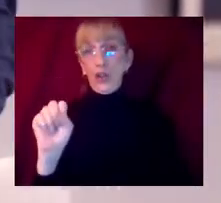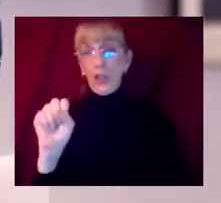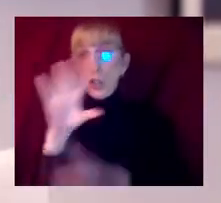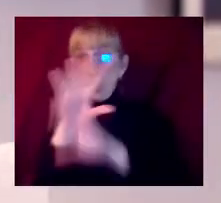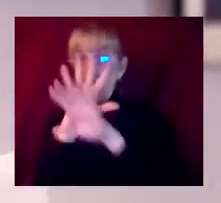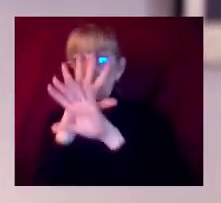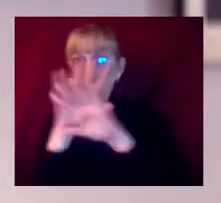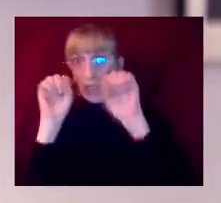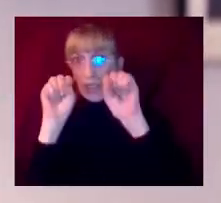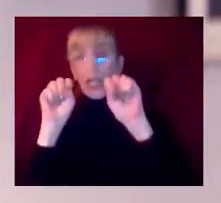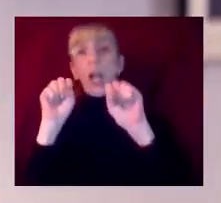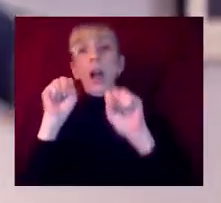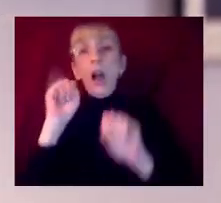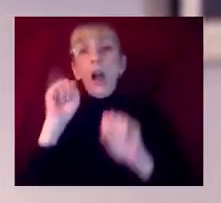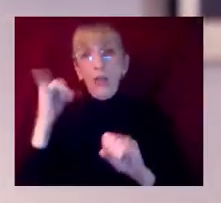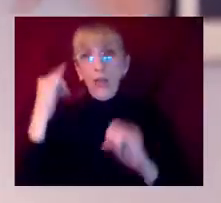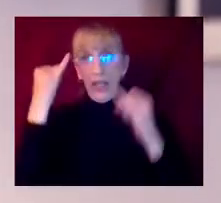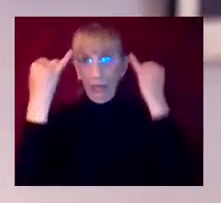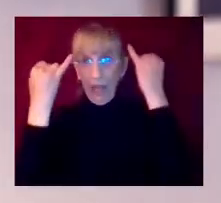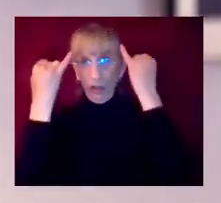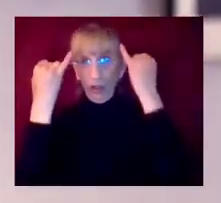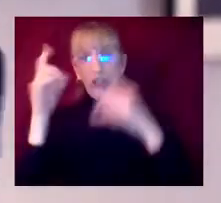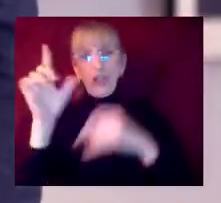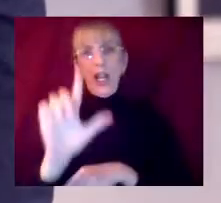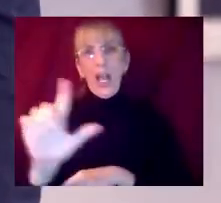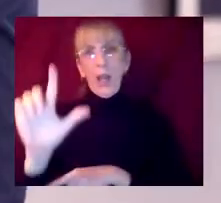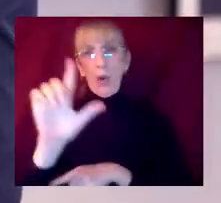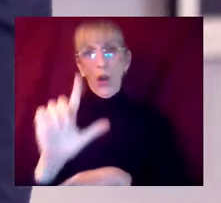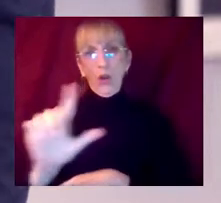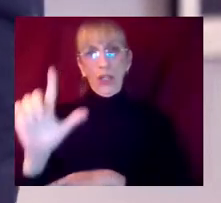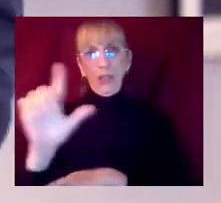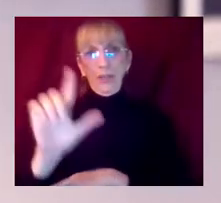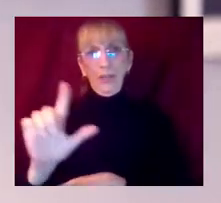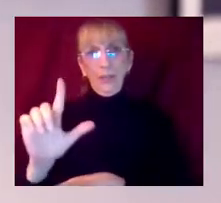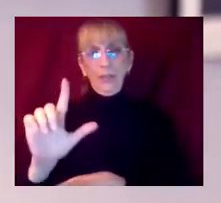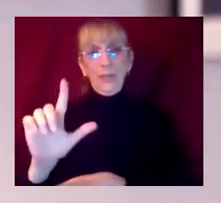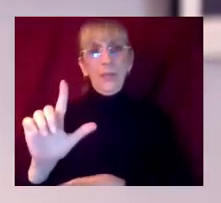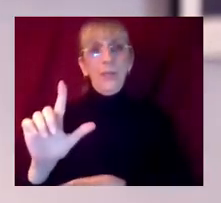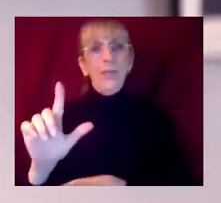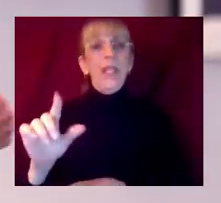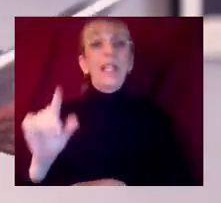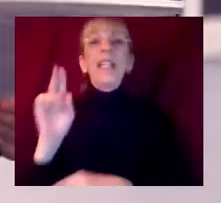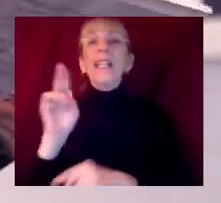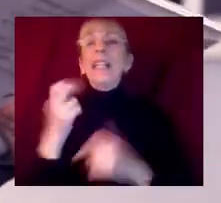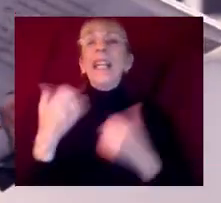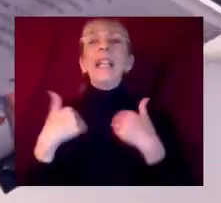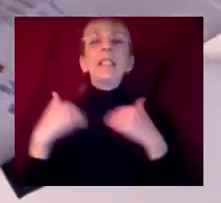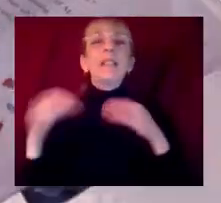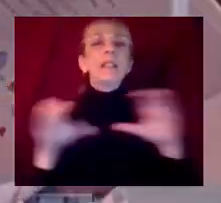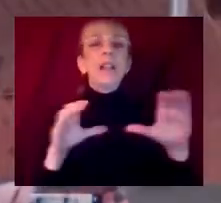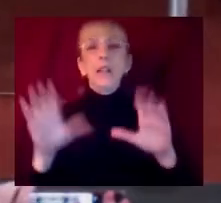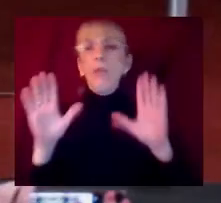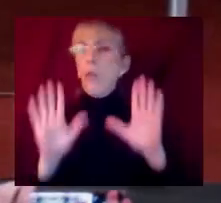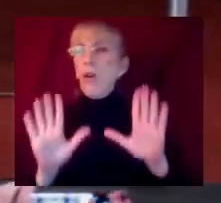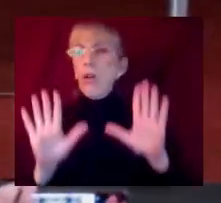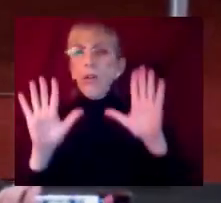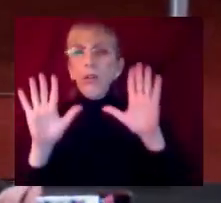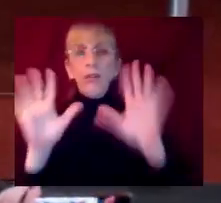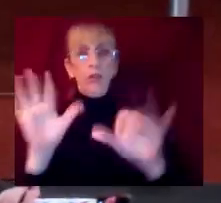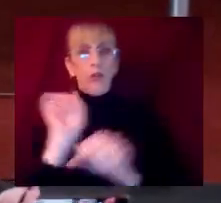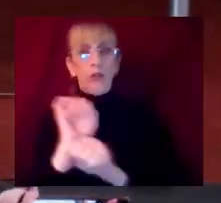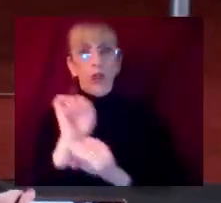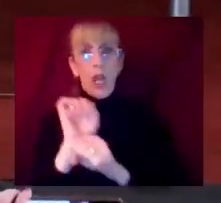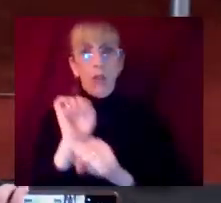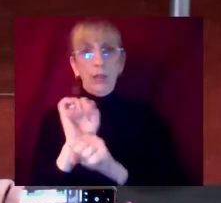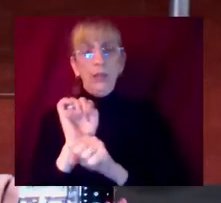the Imagination Library. So, and he has done such a wonderful job. So we flew in